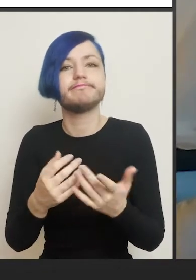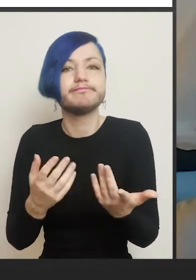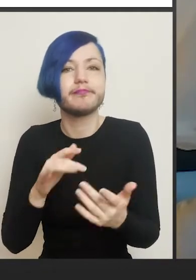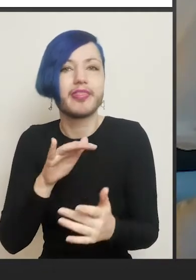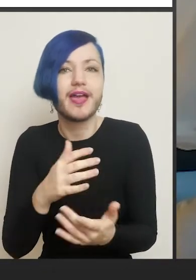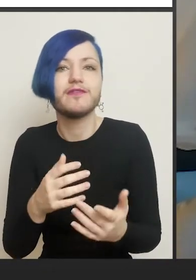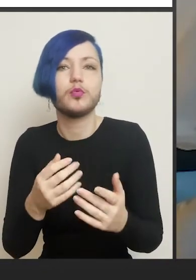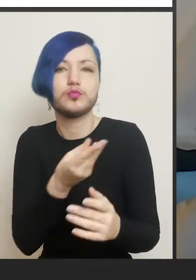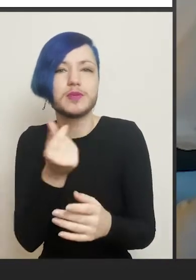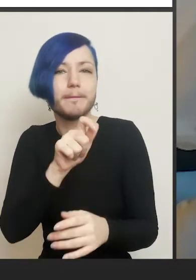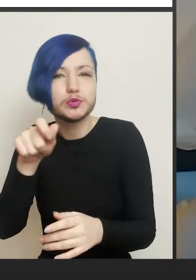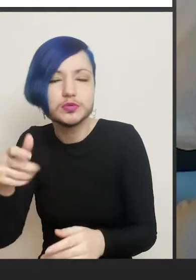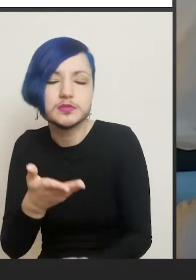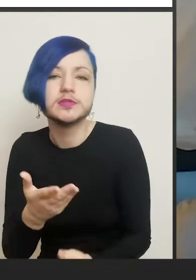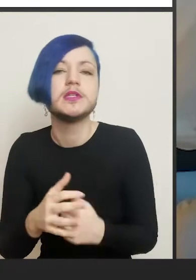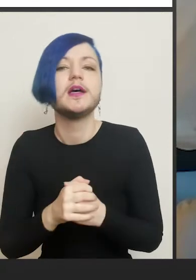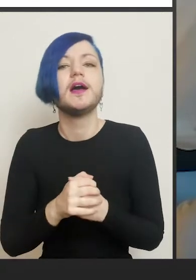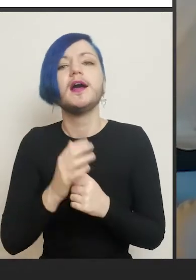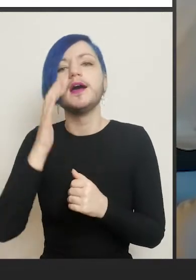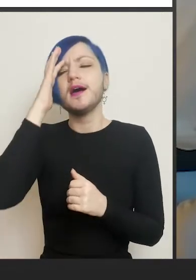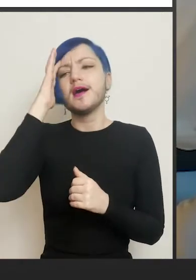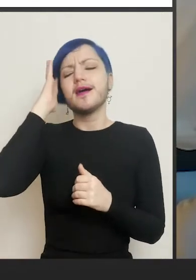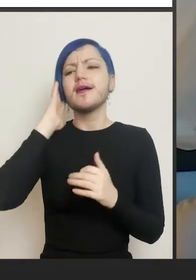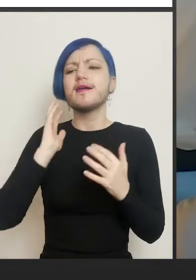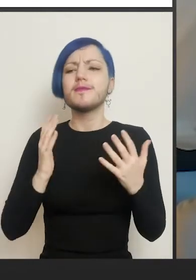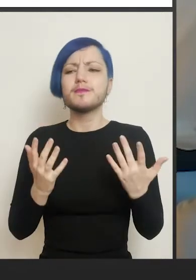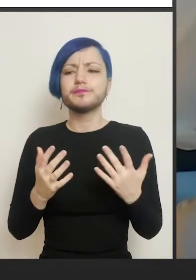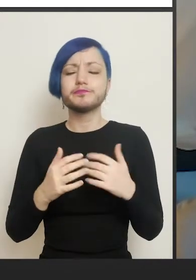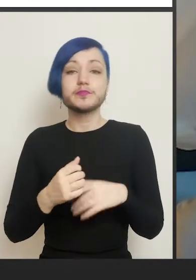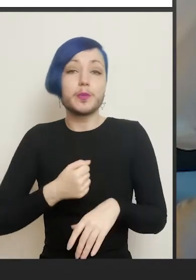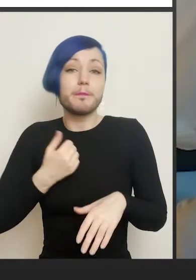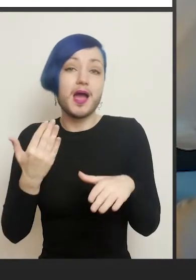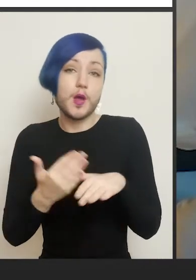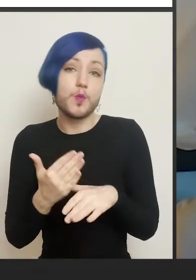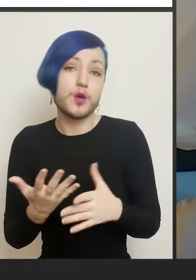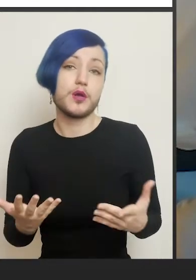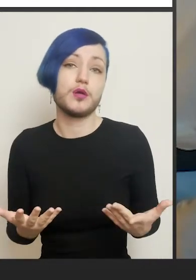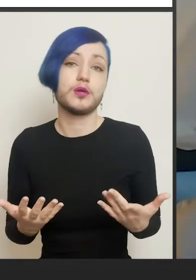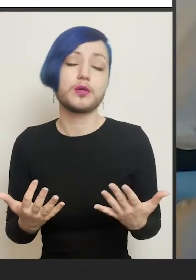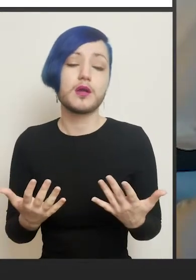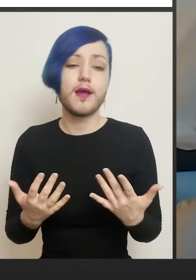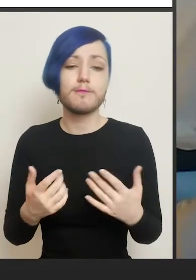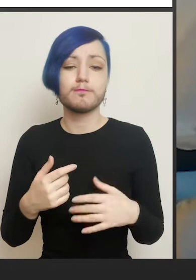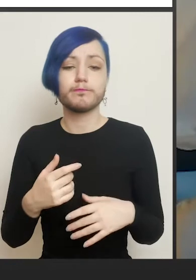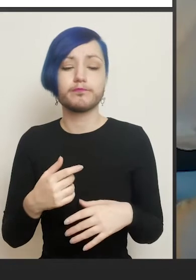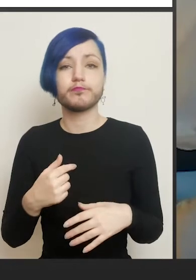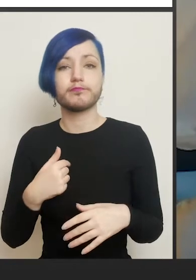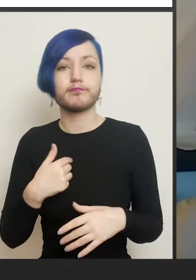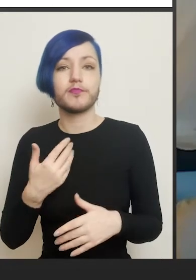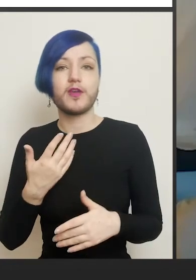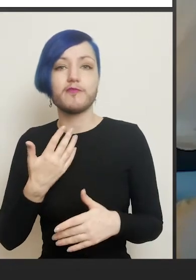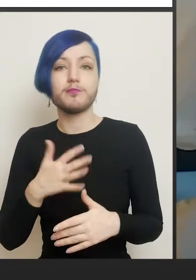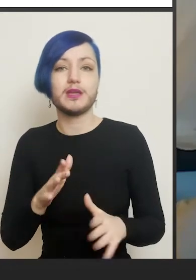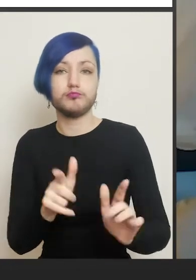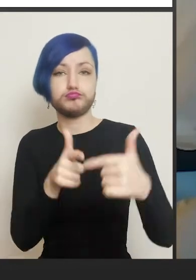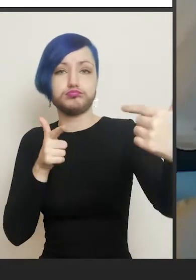around some kids that need it. Mm-hmm. And in the work that I do, I've been communicating with